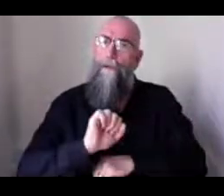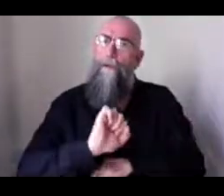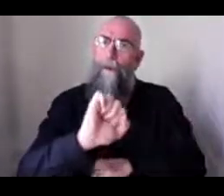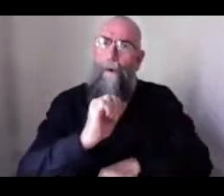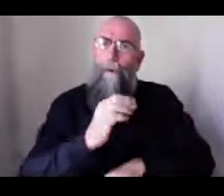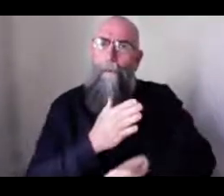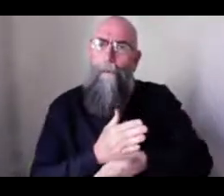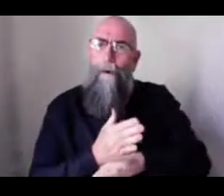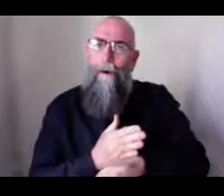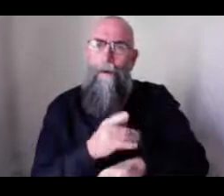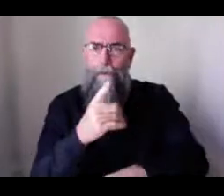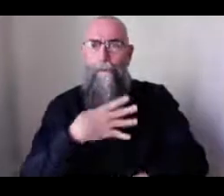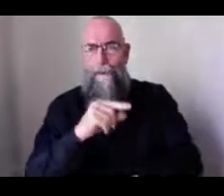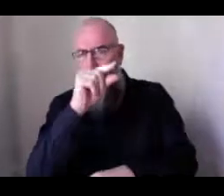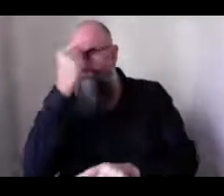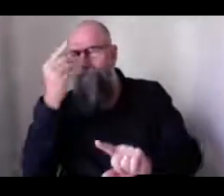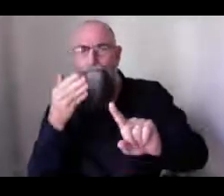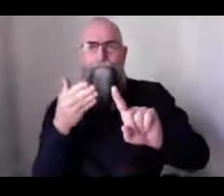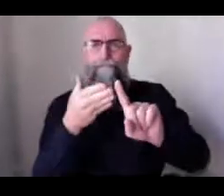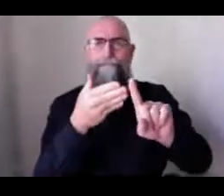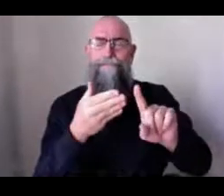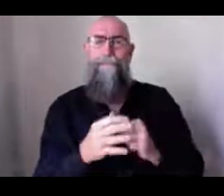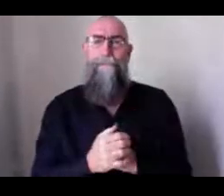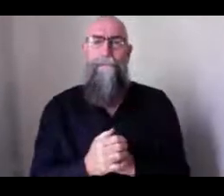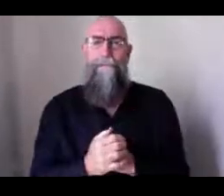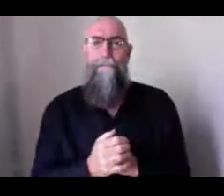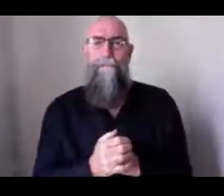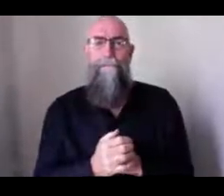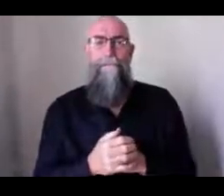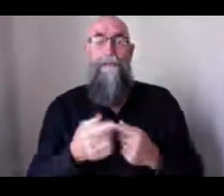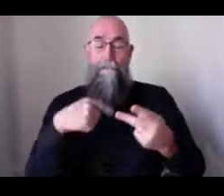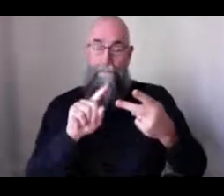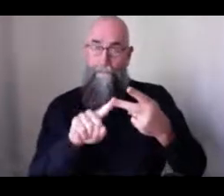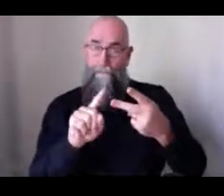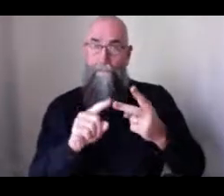do. Next slide, please.